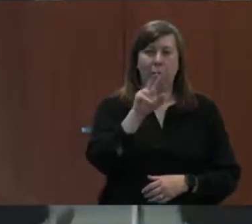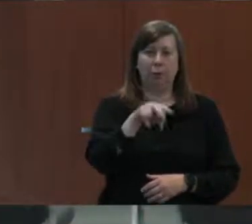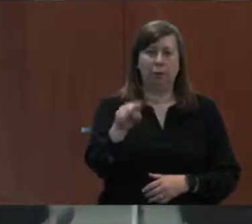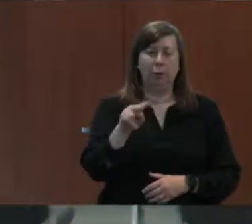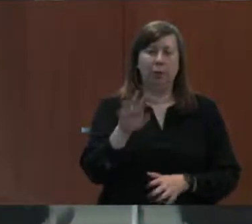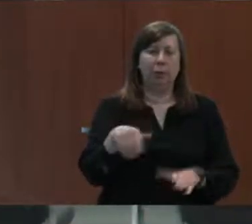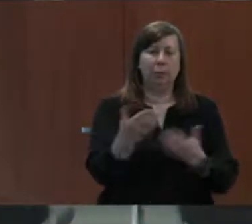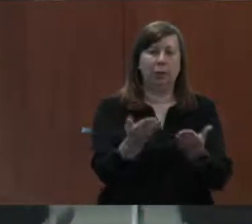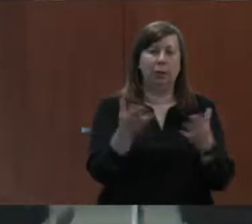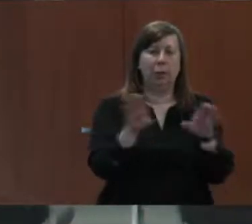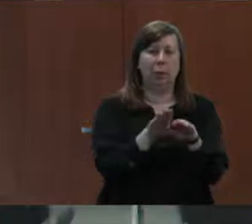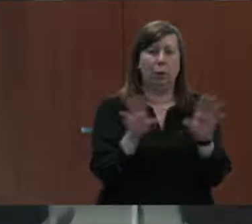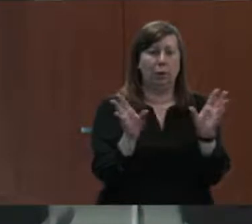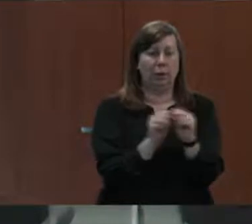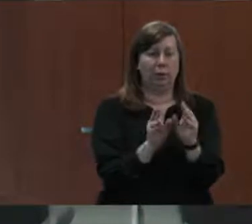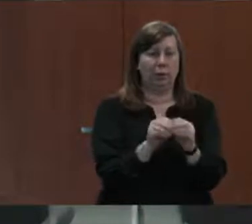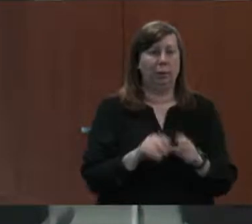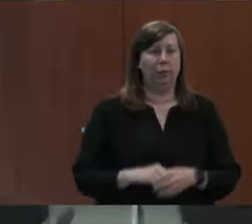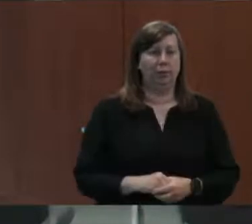as presented in closed session.